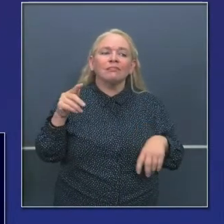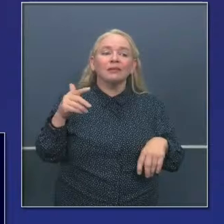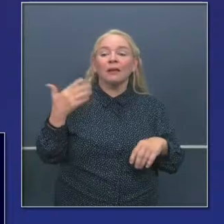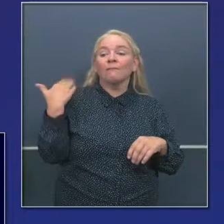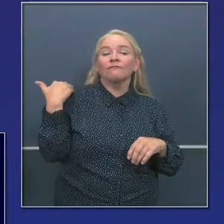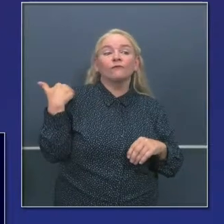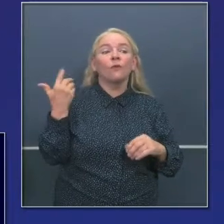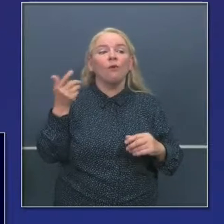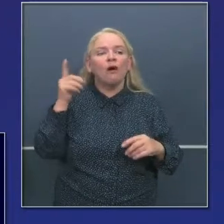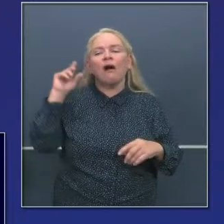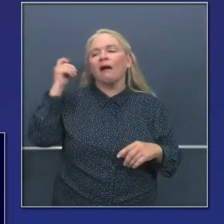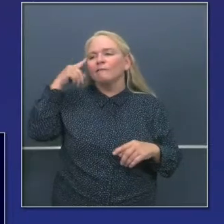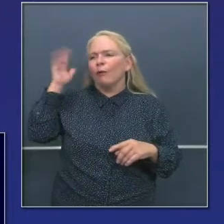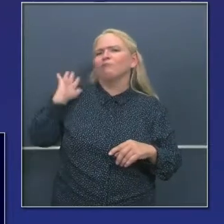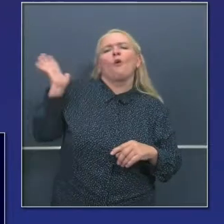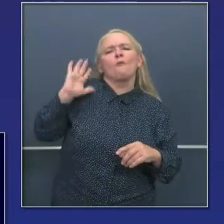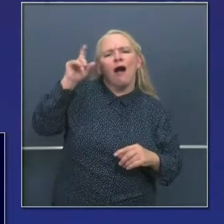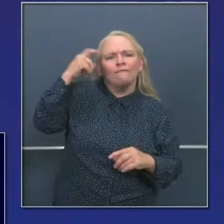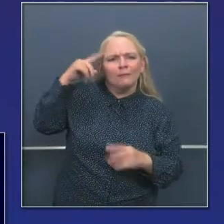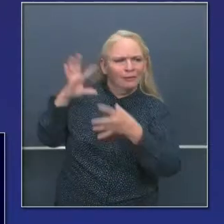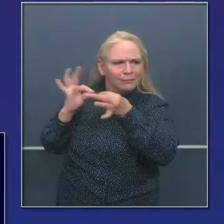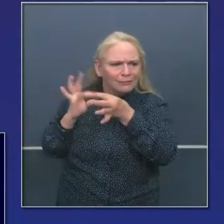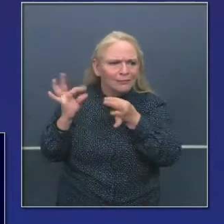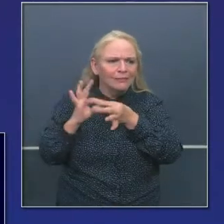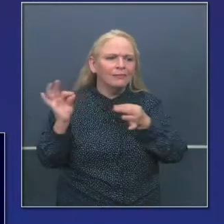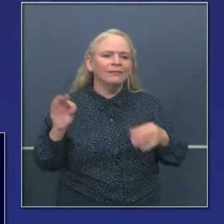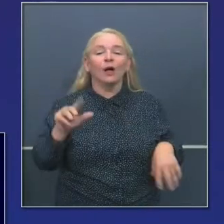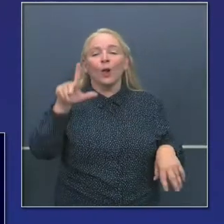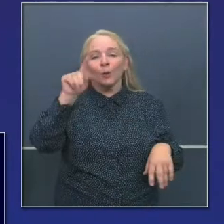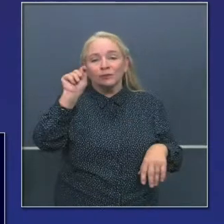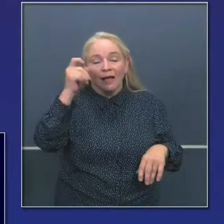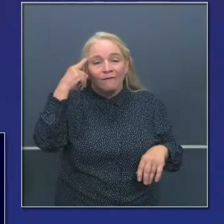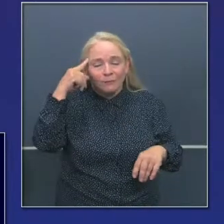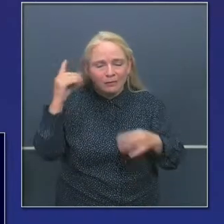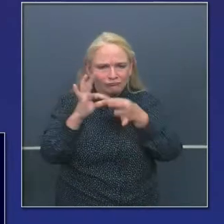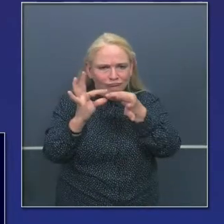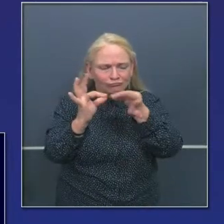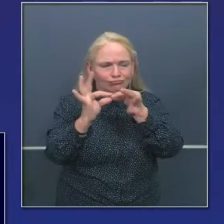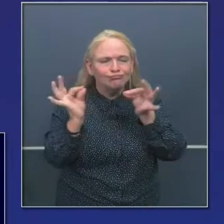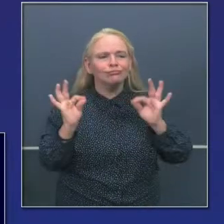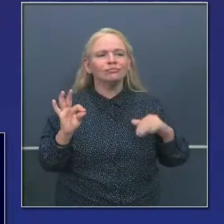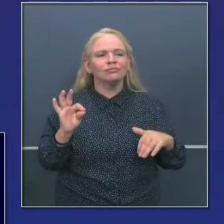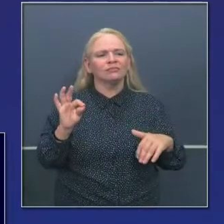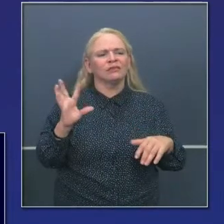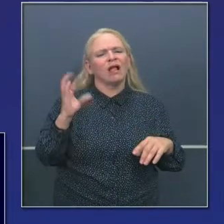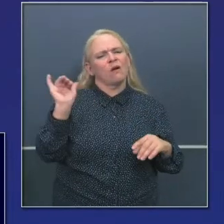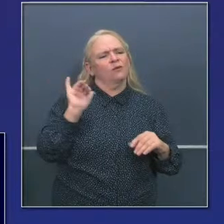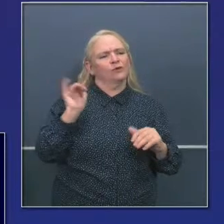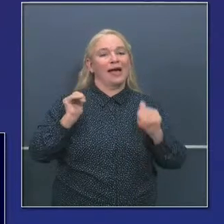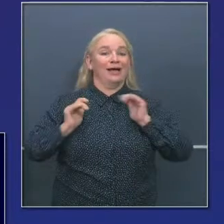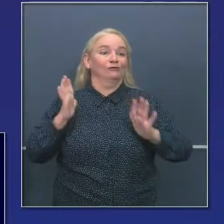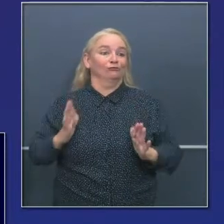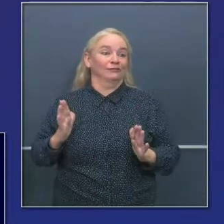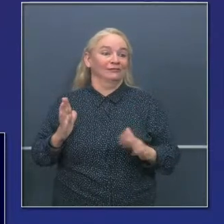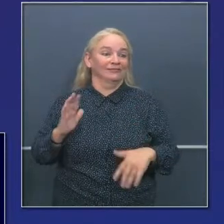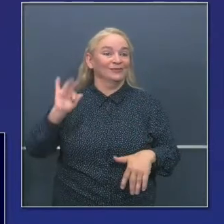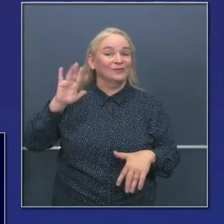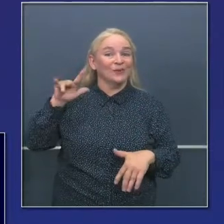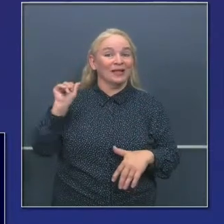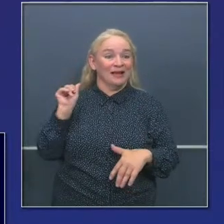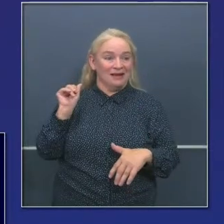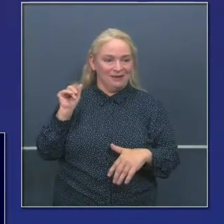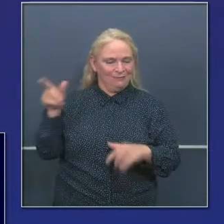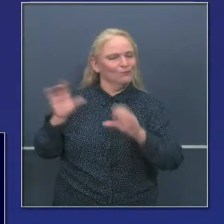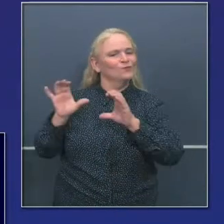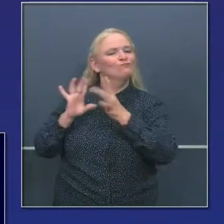be a fan of Veep. And so we also had Julia do a video for us as well. Snoop